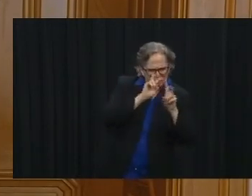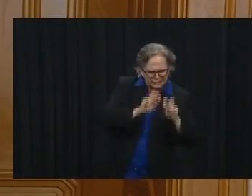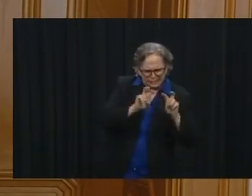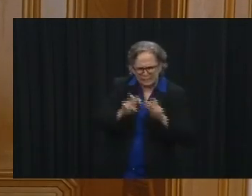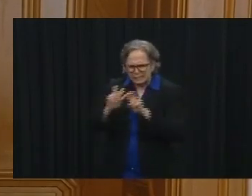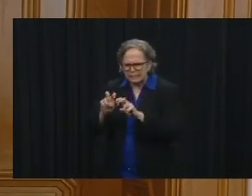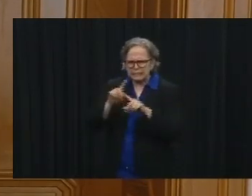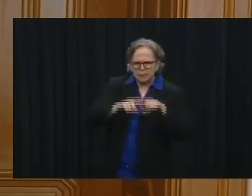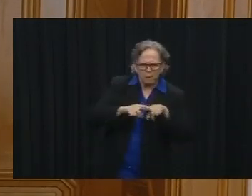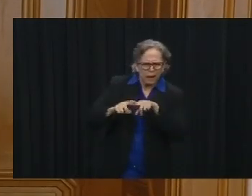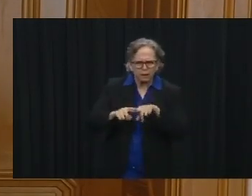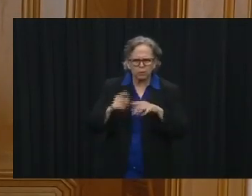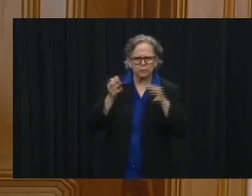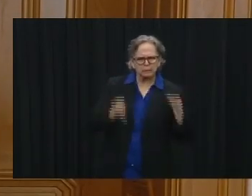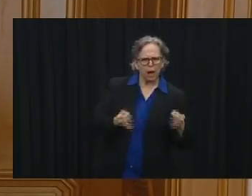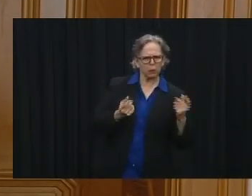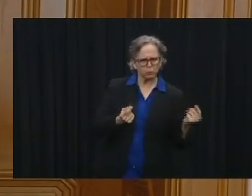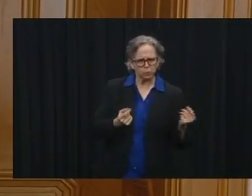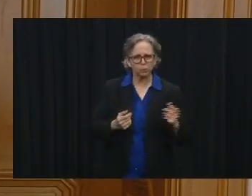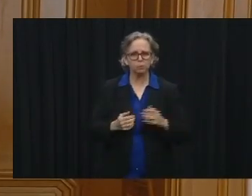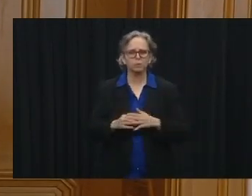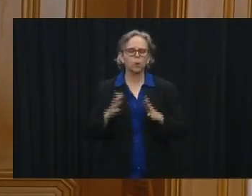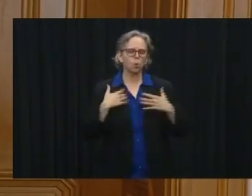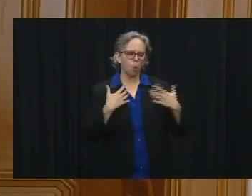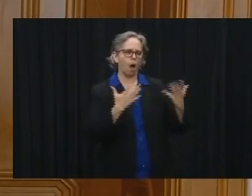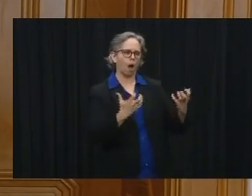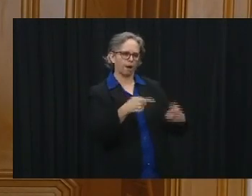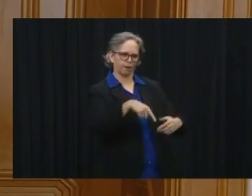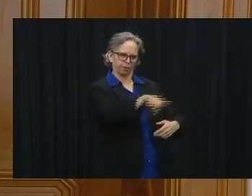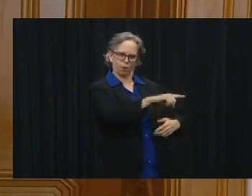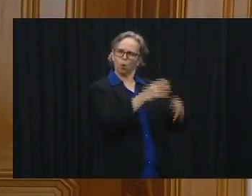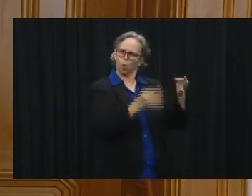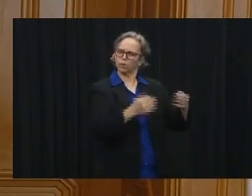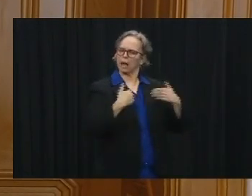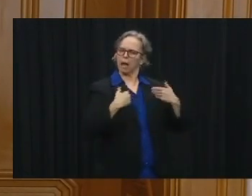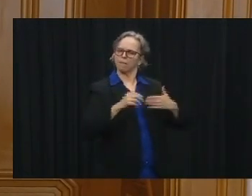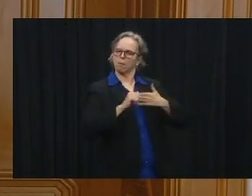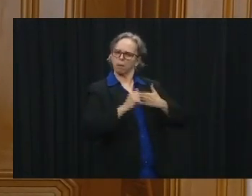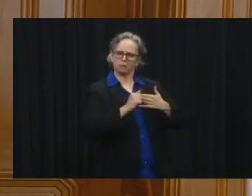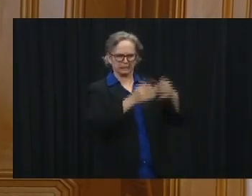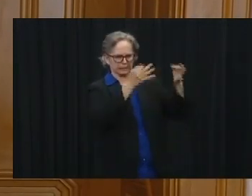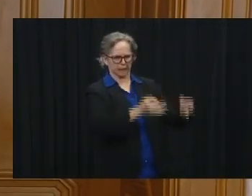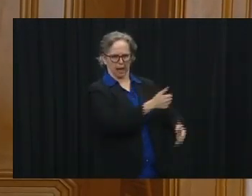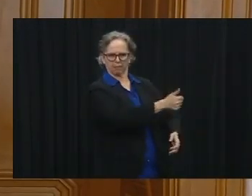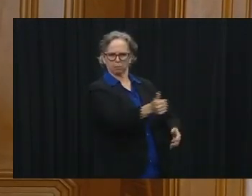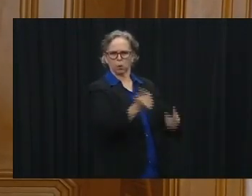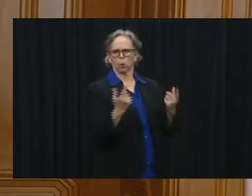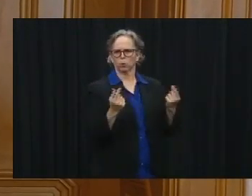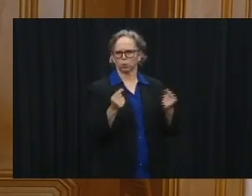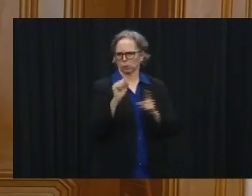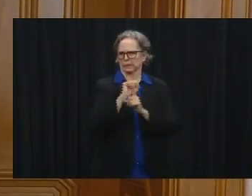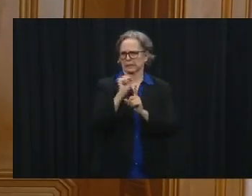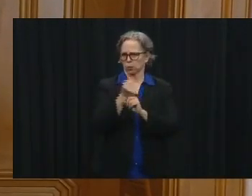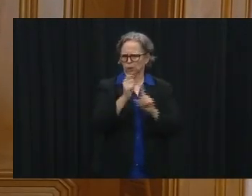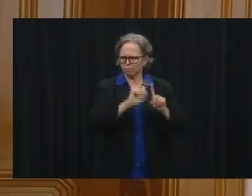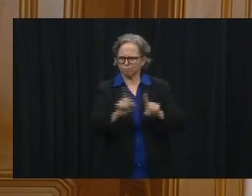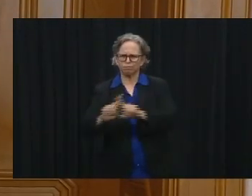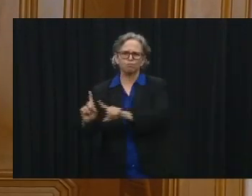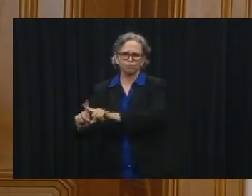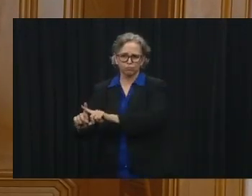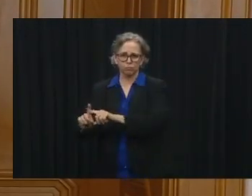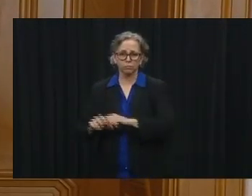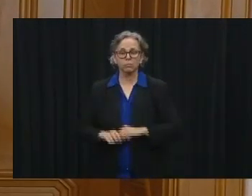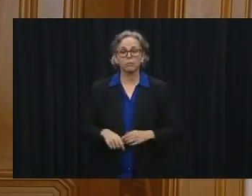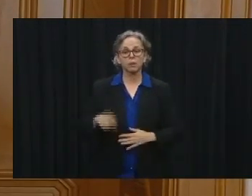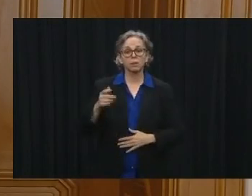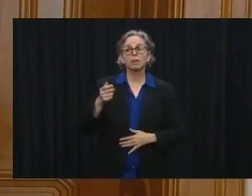to take the appropriate action. The Chief Justice, Maureen O'Connor, told me that she will be issuing, after I